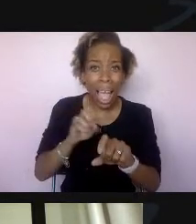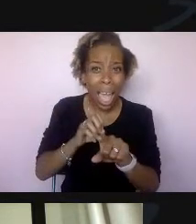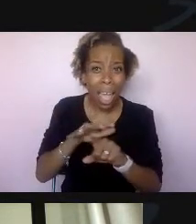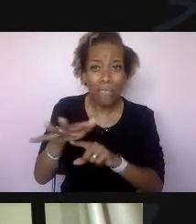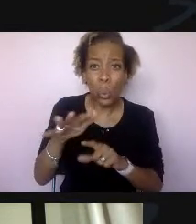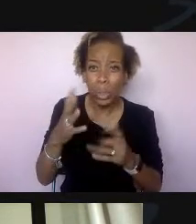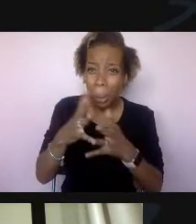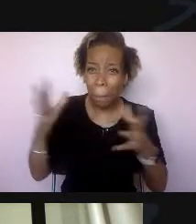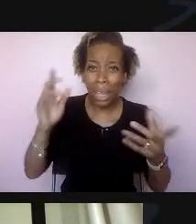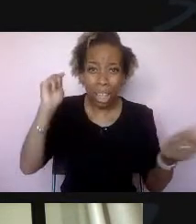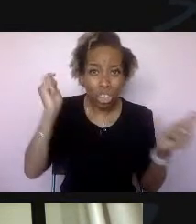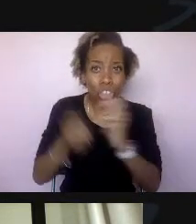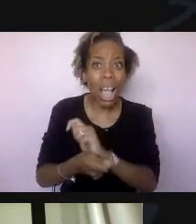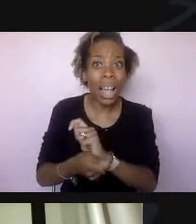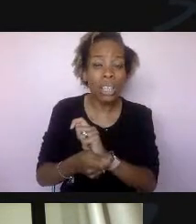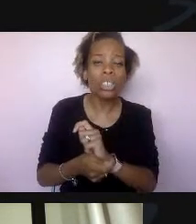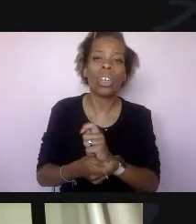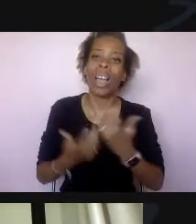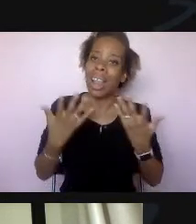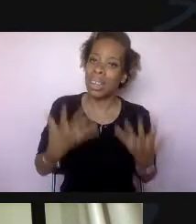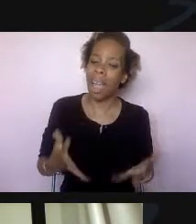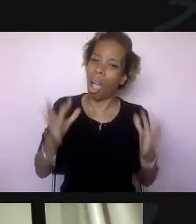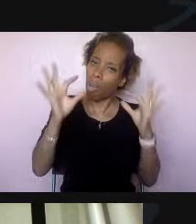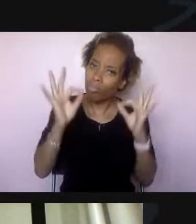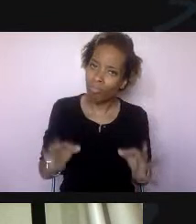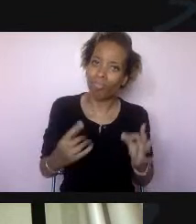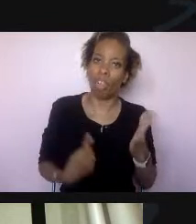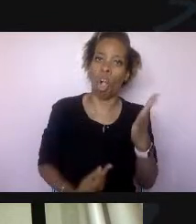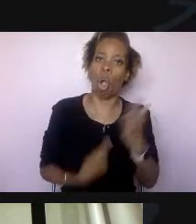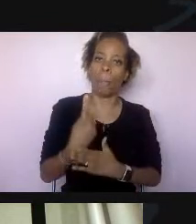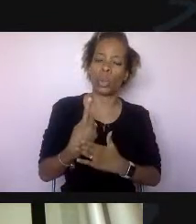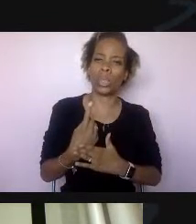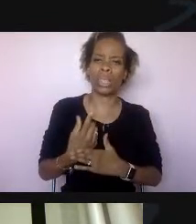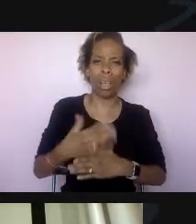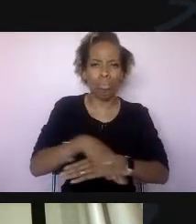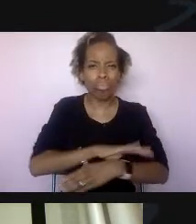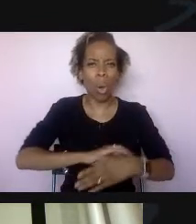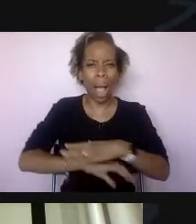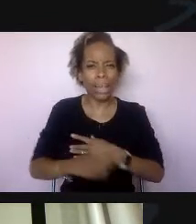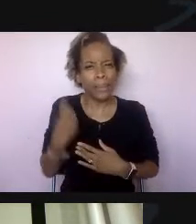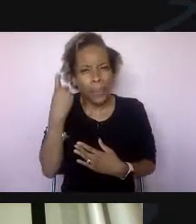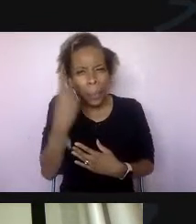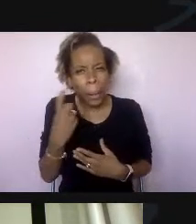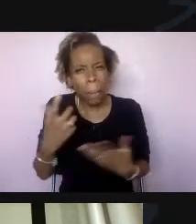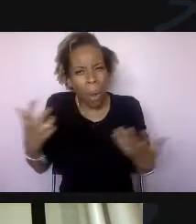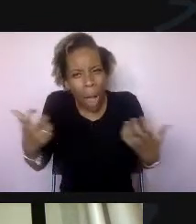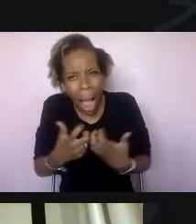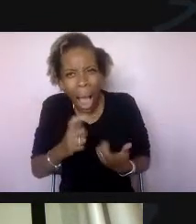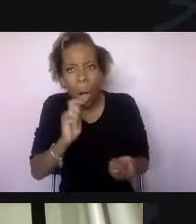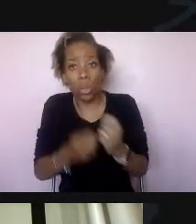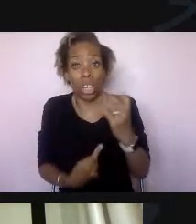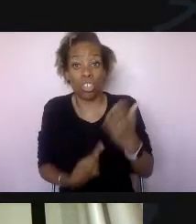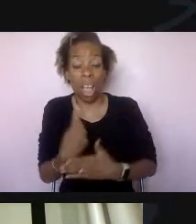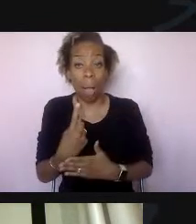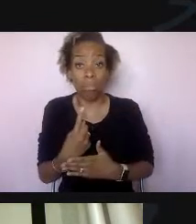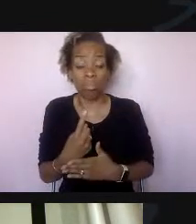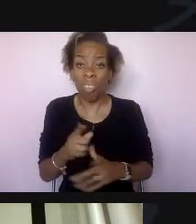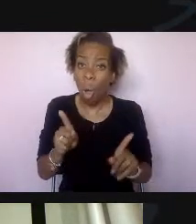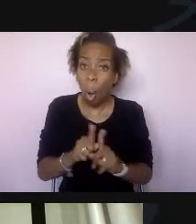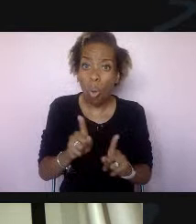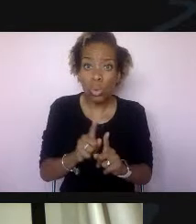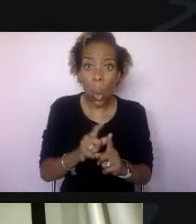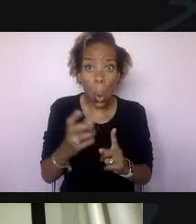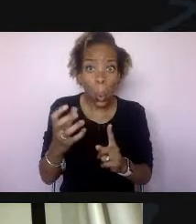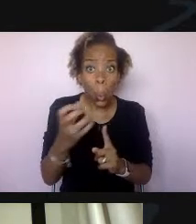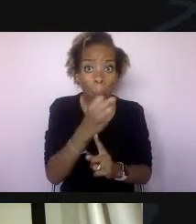experiences. So I think it's a good opportunity for us to be thinking about proactively about what we can push for in terms of change. And every win is a win, isn't it? And every